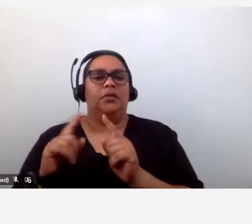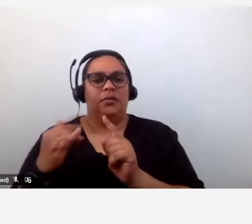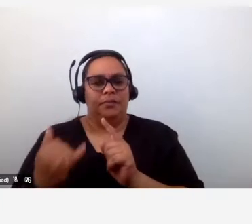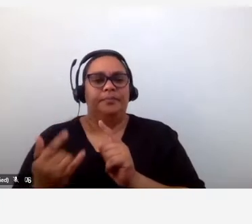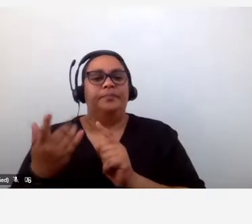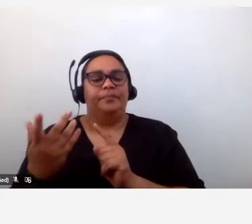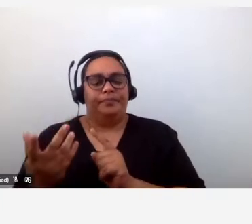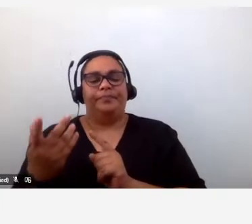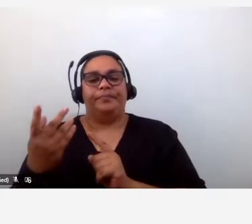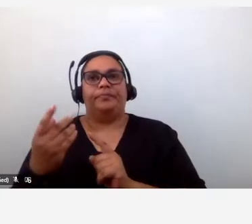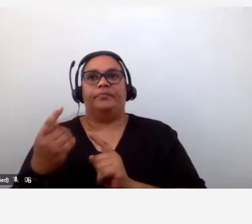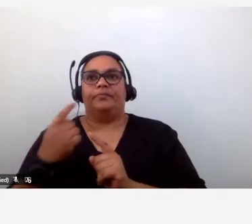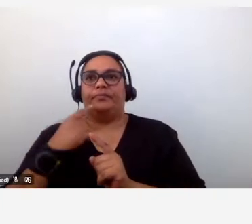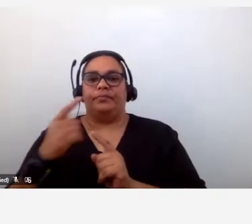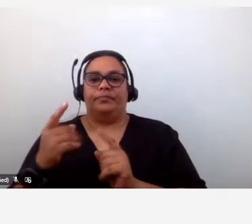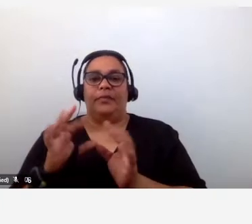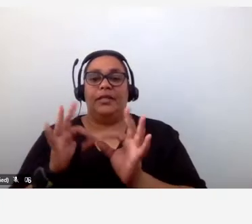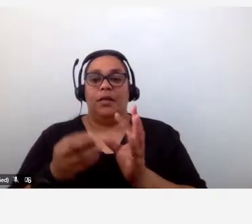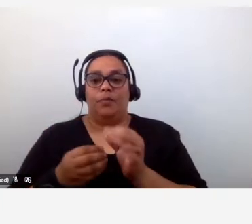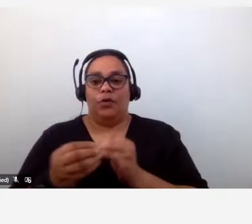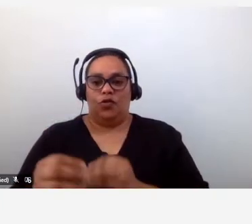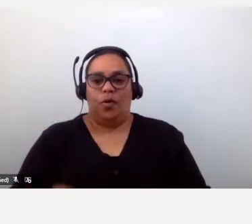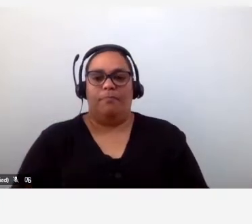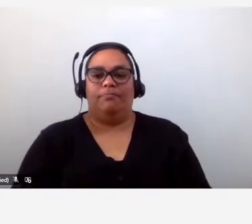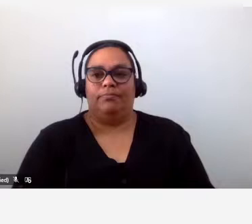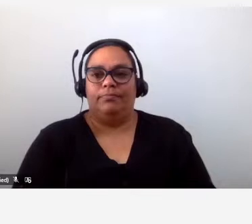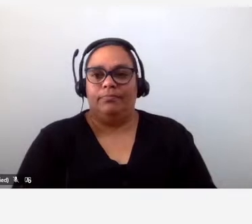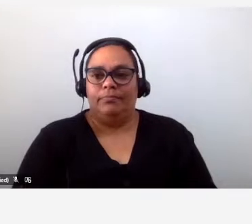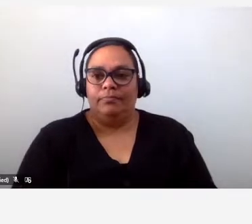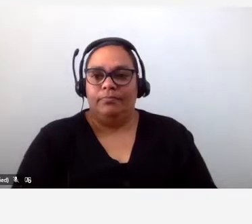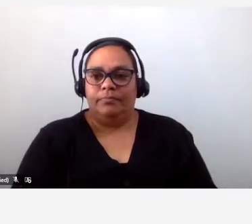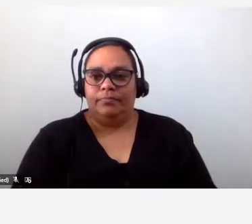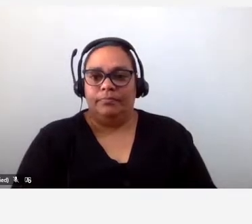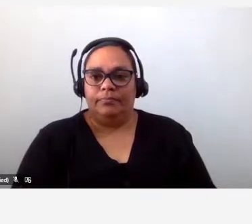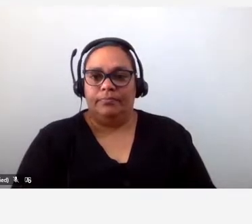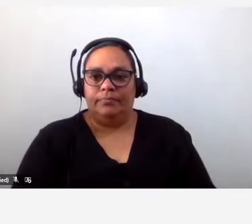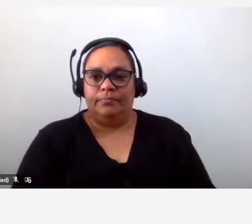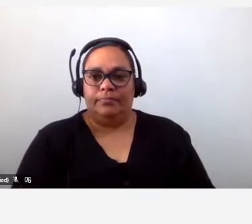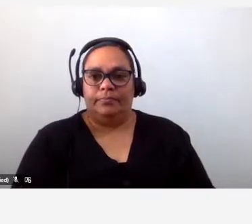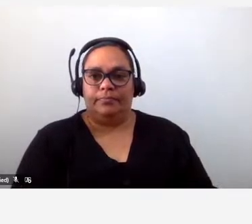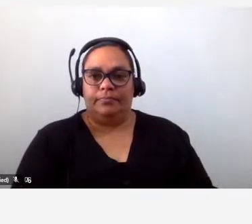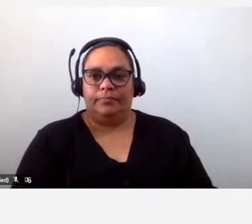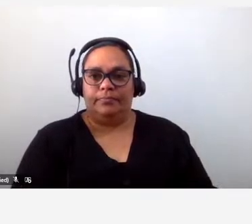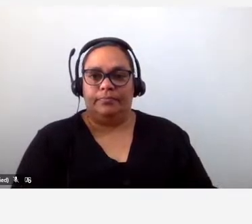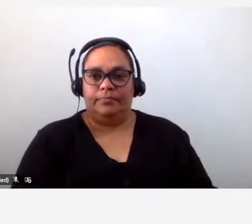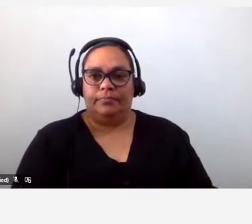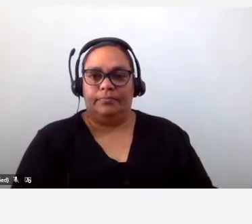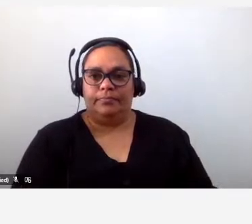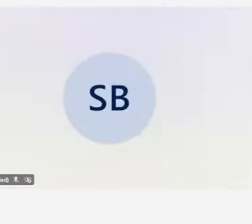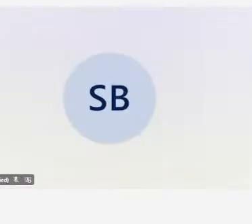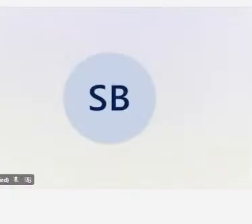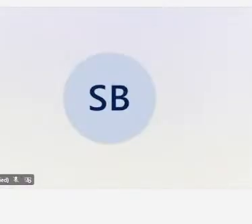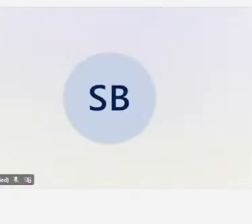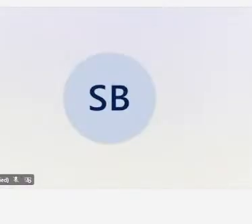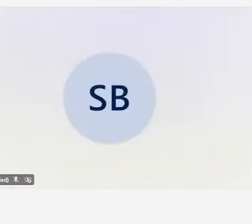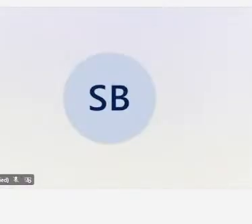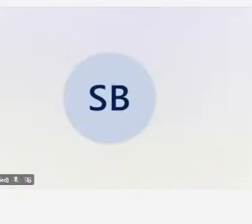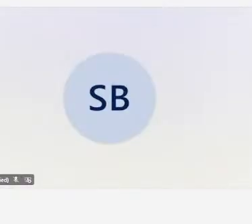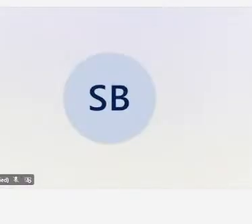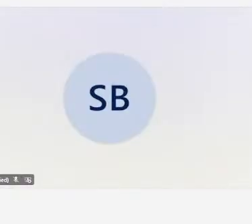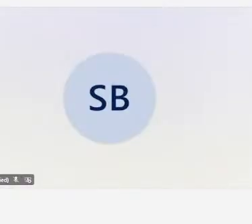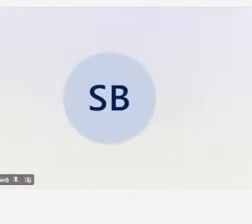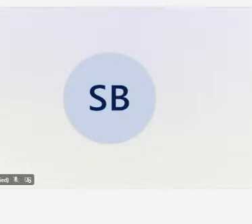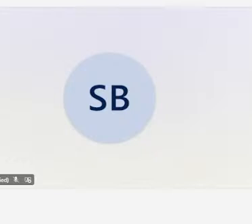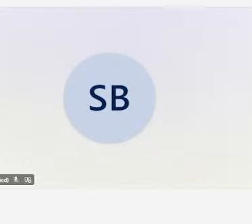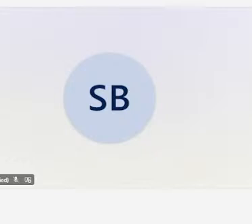had then designated that this parcel of land could be used for the clinic, and that they would find alternative land for